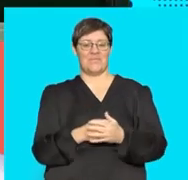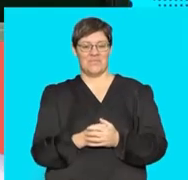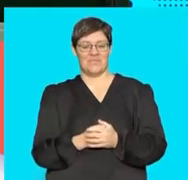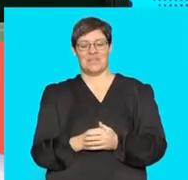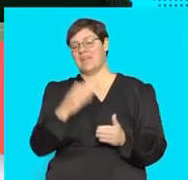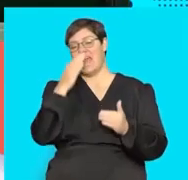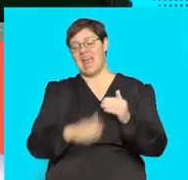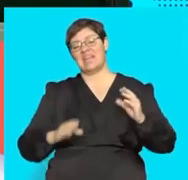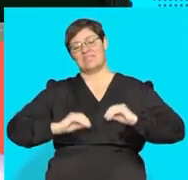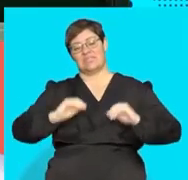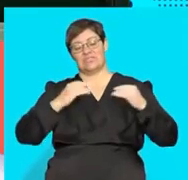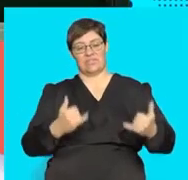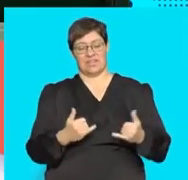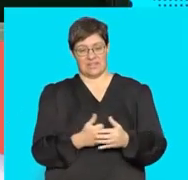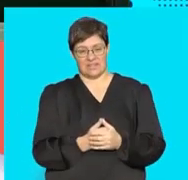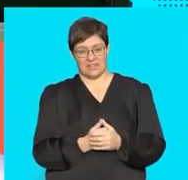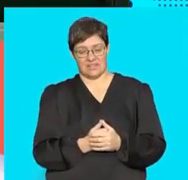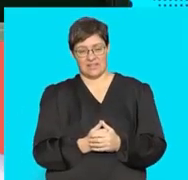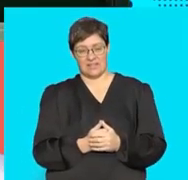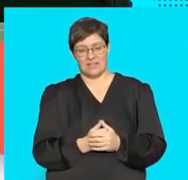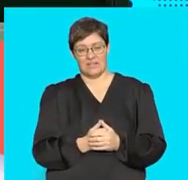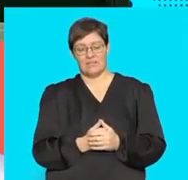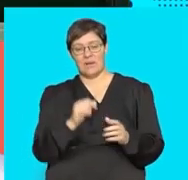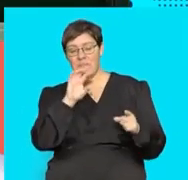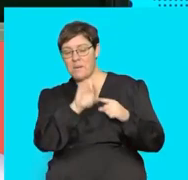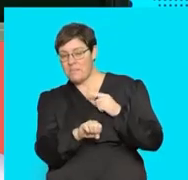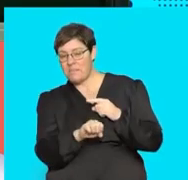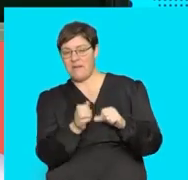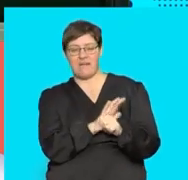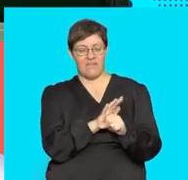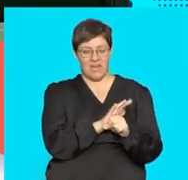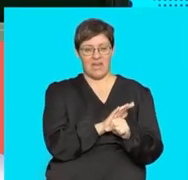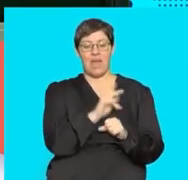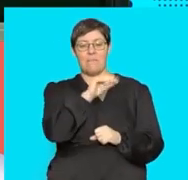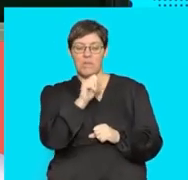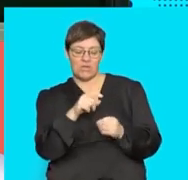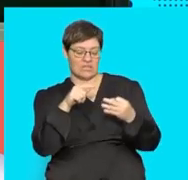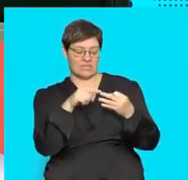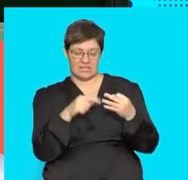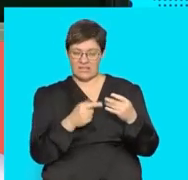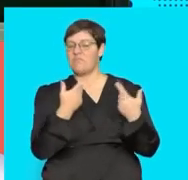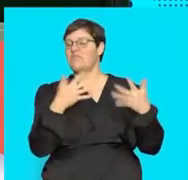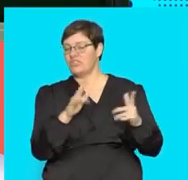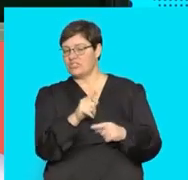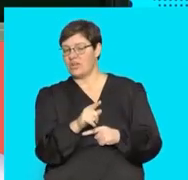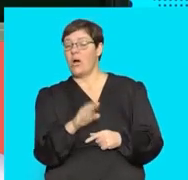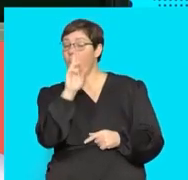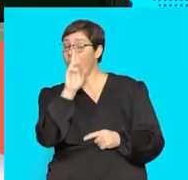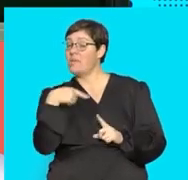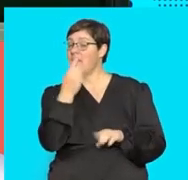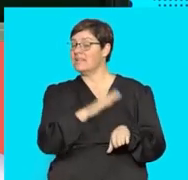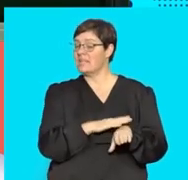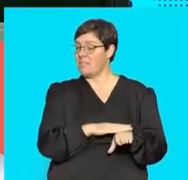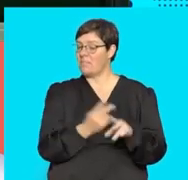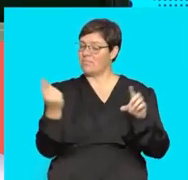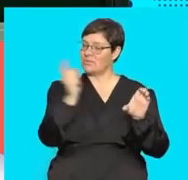Okay, so that brings us to the end of our session. We've just covered the area rule and the ambiguous case of the sine rule. I hope you'll join us the